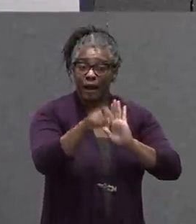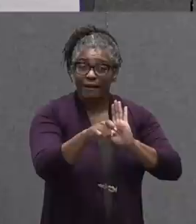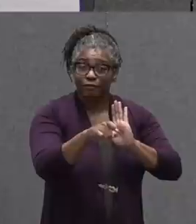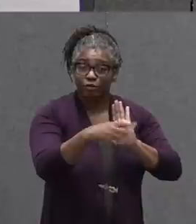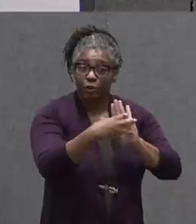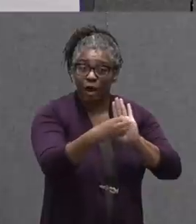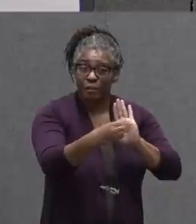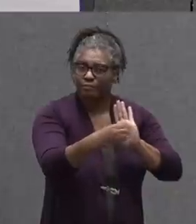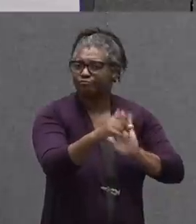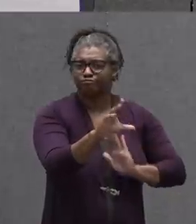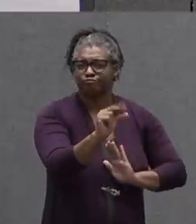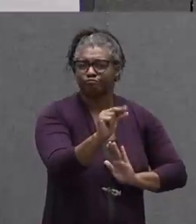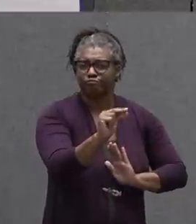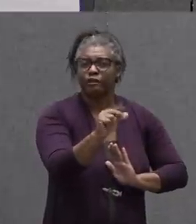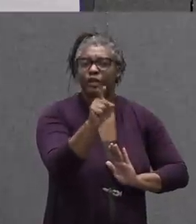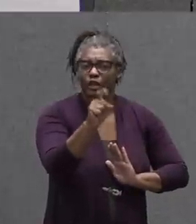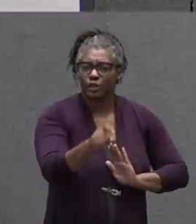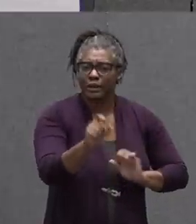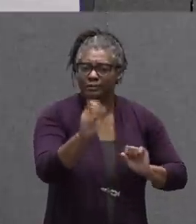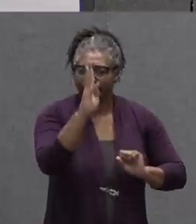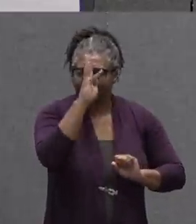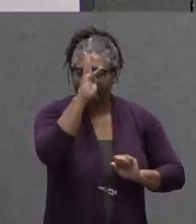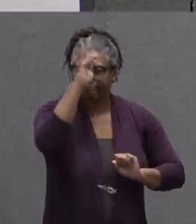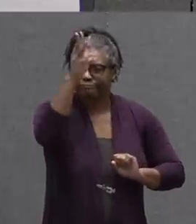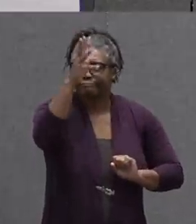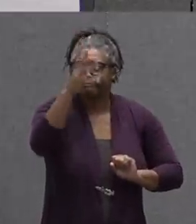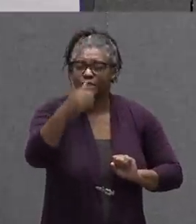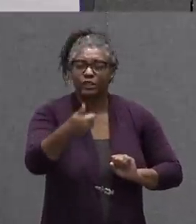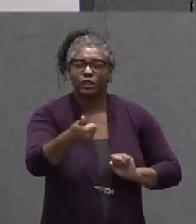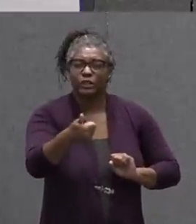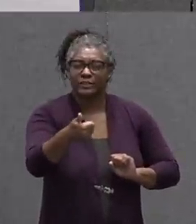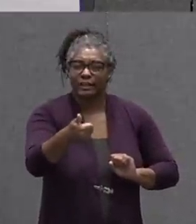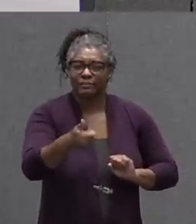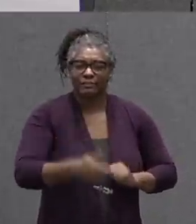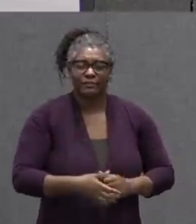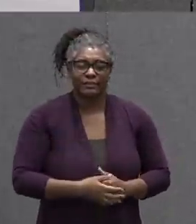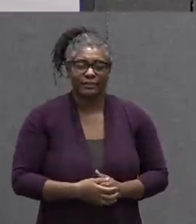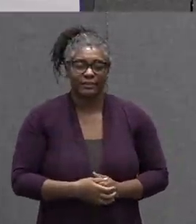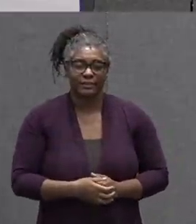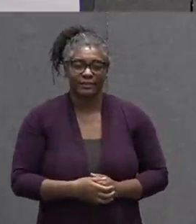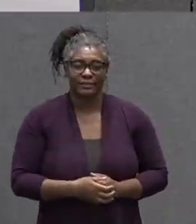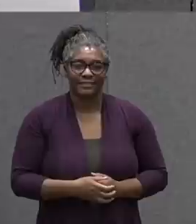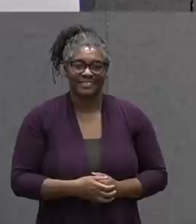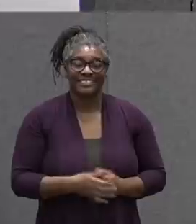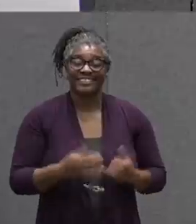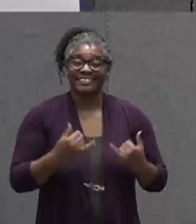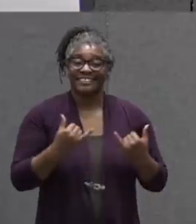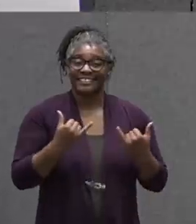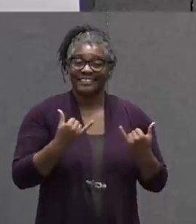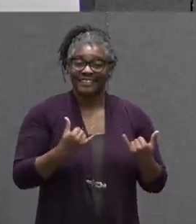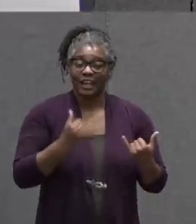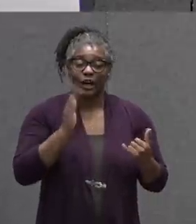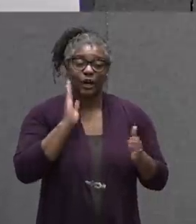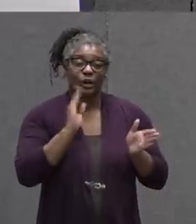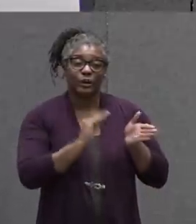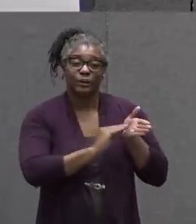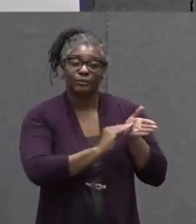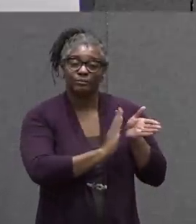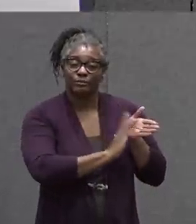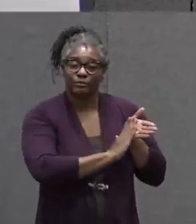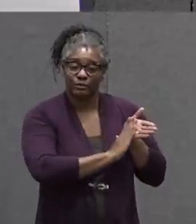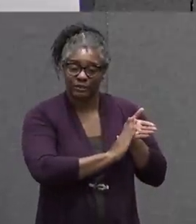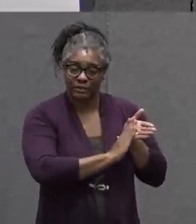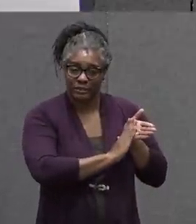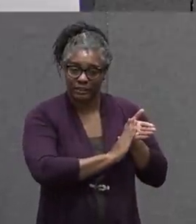map. I'm going to draw the forest as one of the locations or